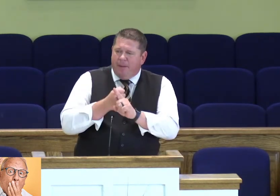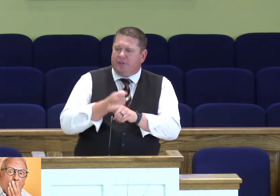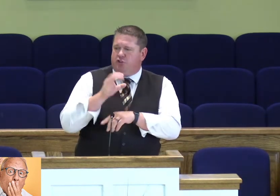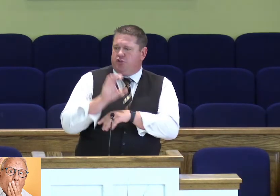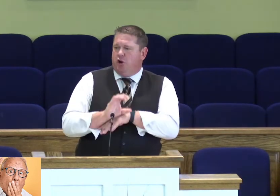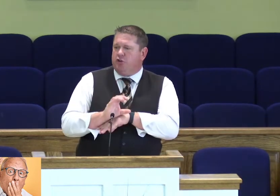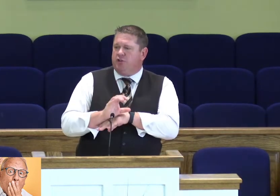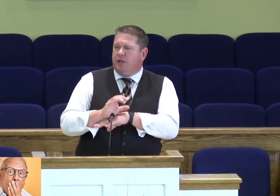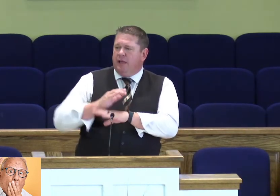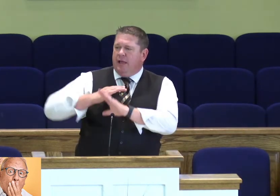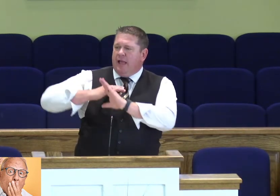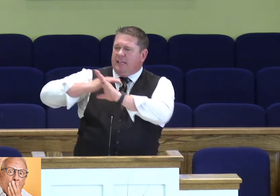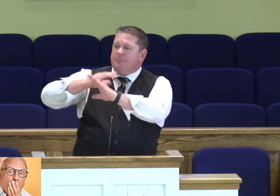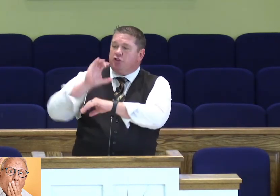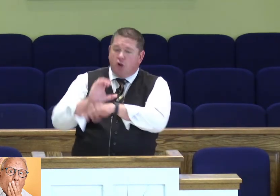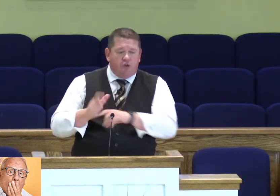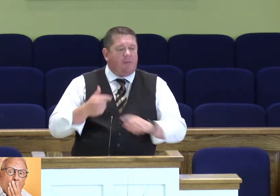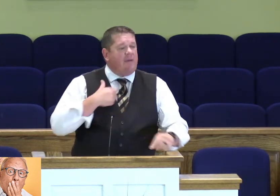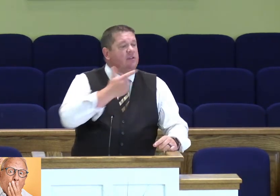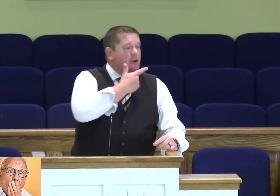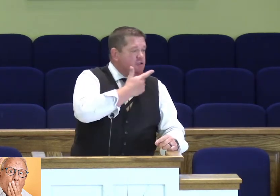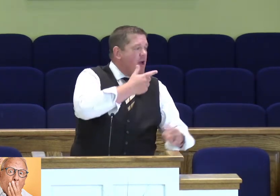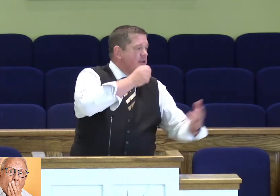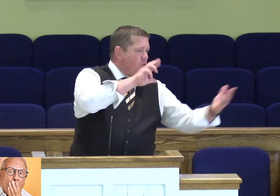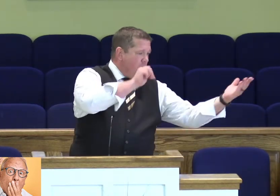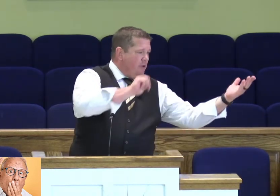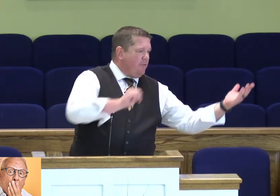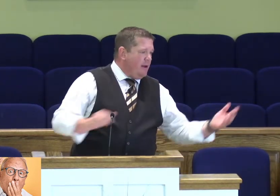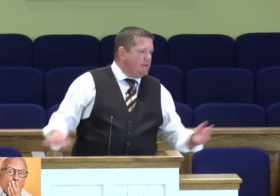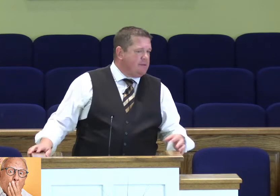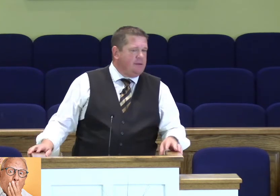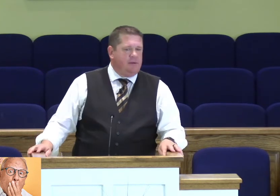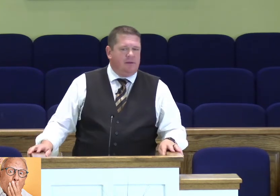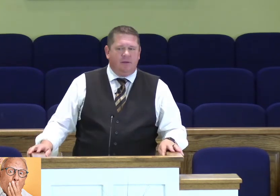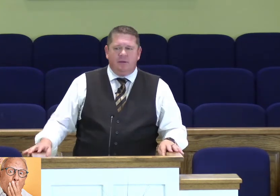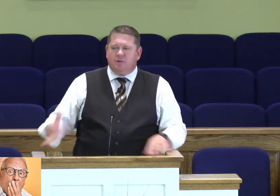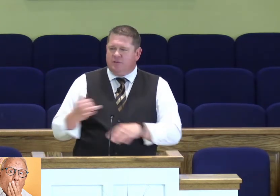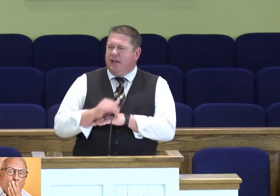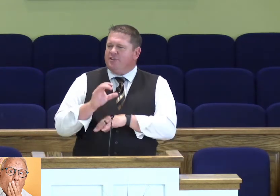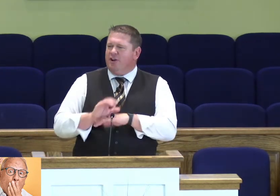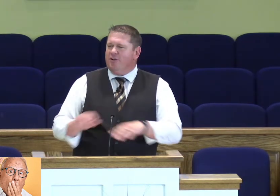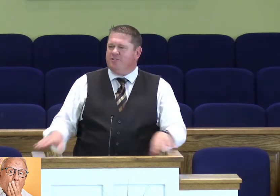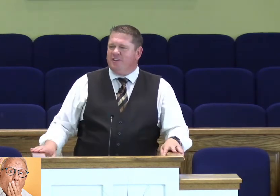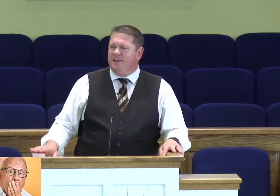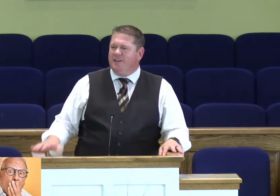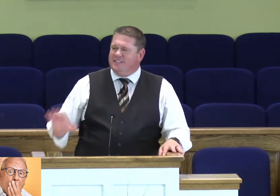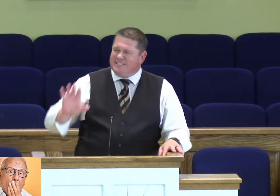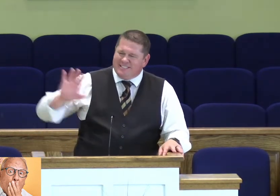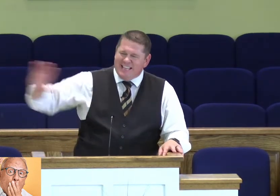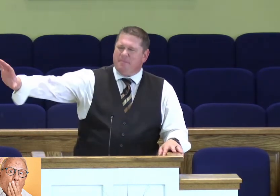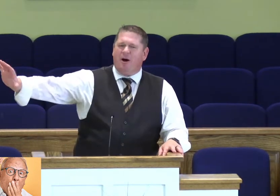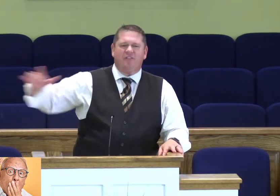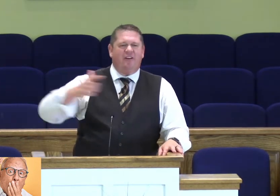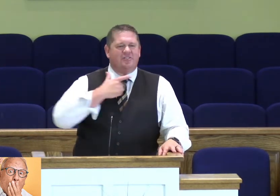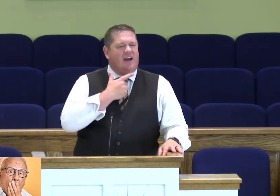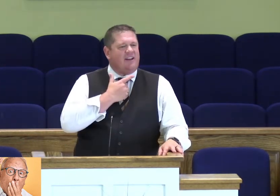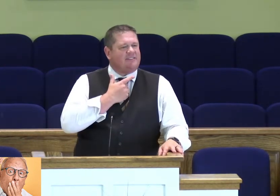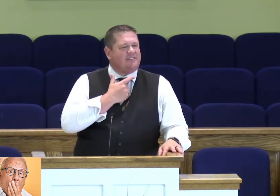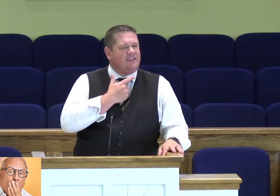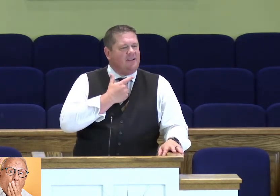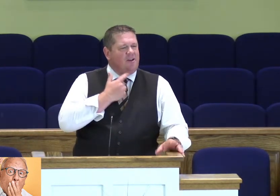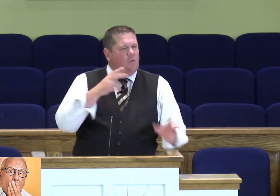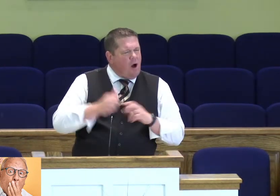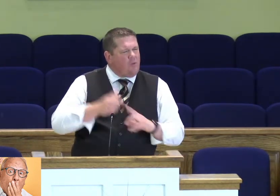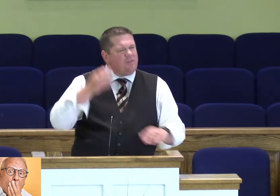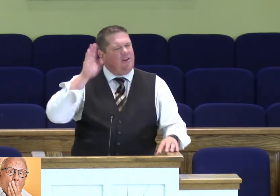it'll impact the church and keep the church from having laryngitis or arthritis. So tonight, church, stem off